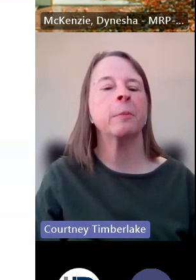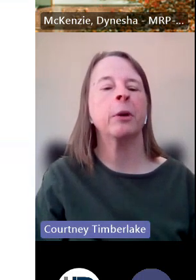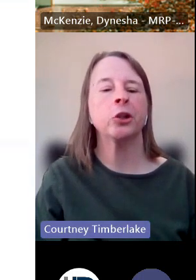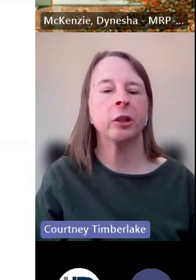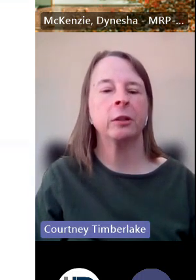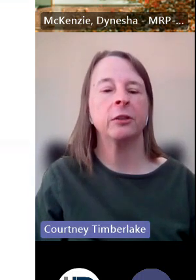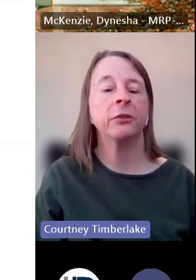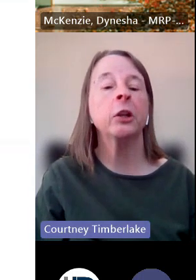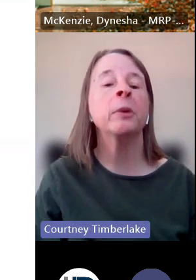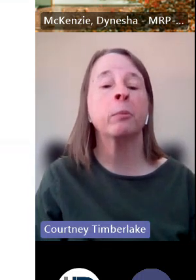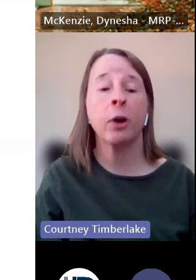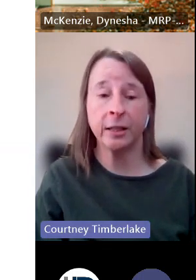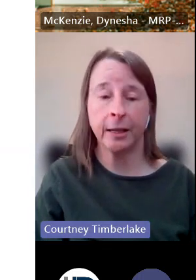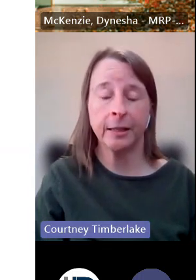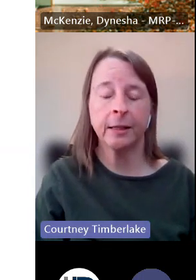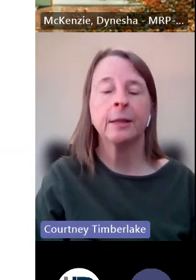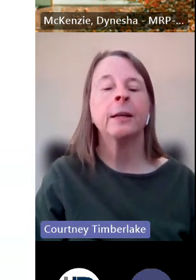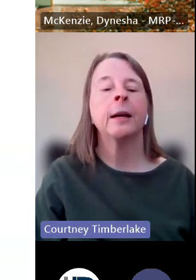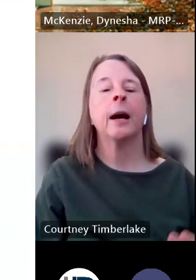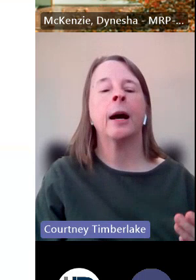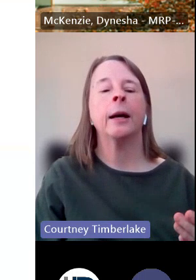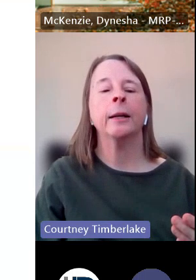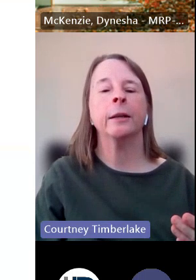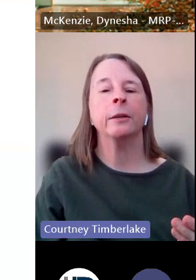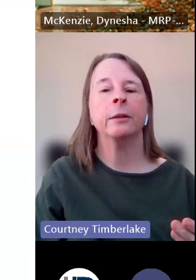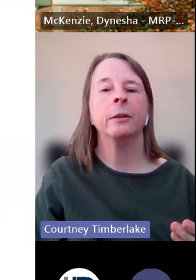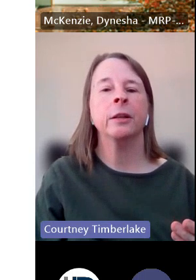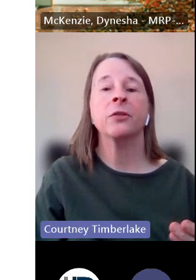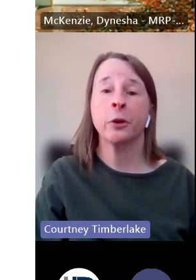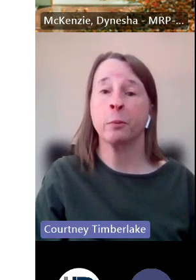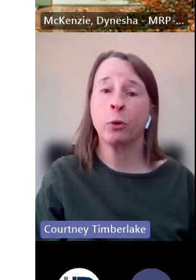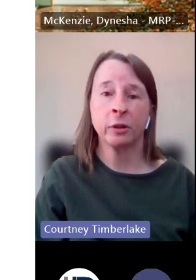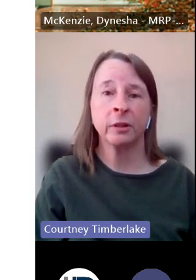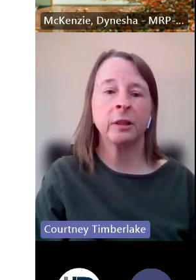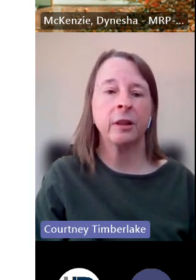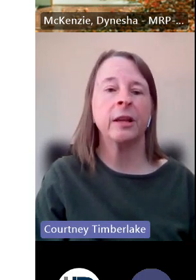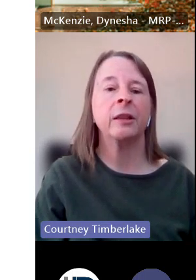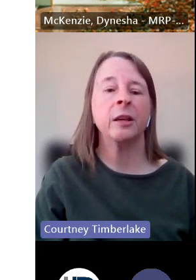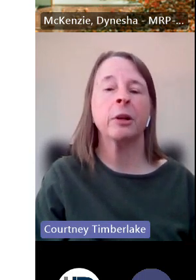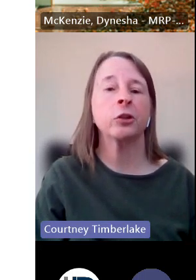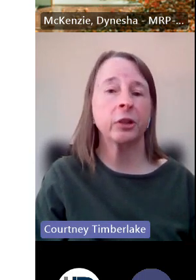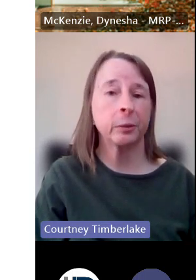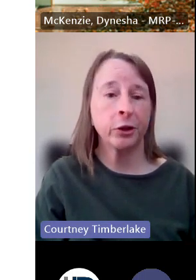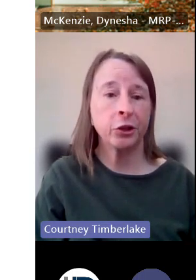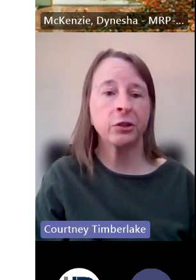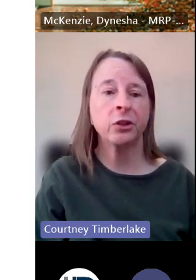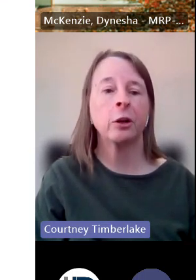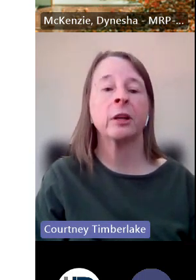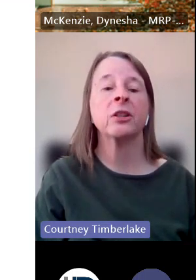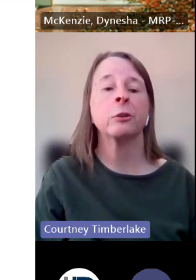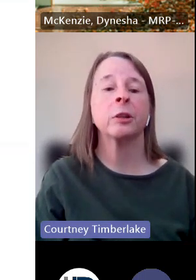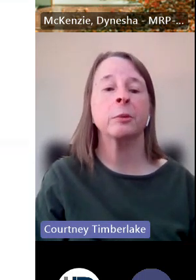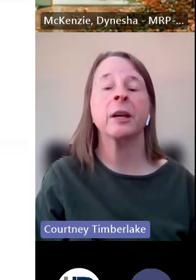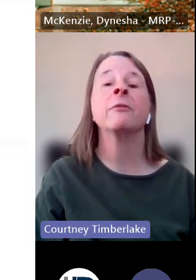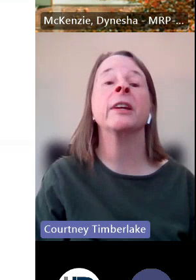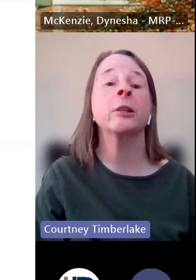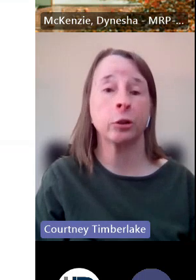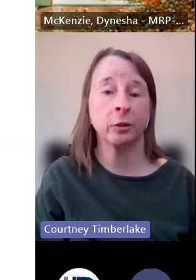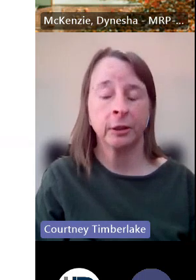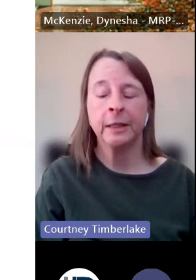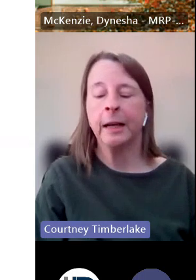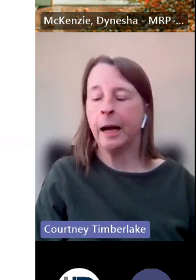particularly during the budget development process. It's very important that the budget deliberations are considered to